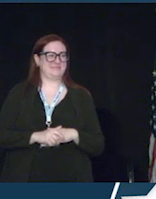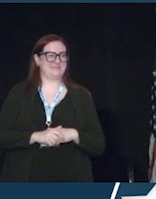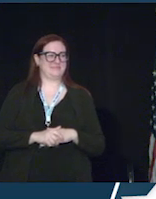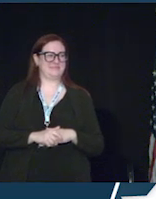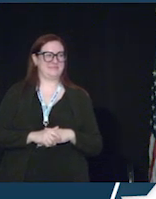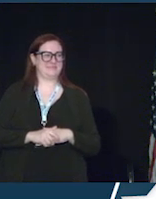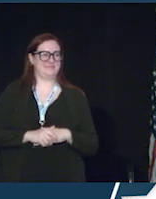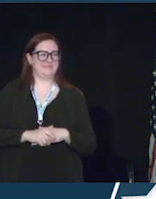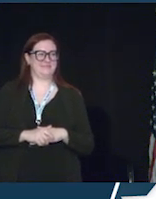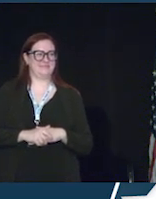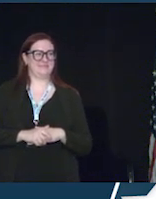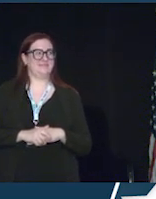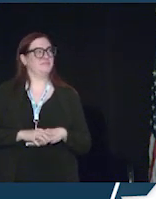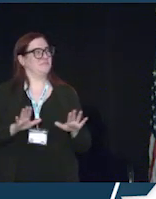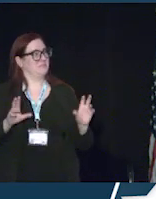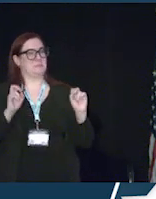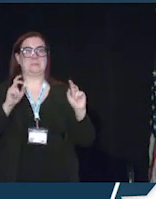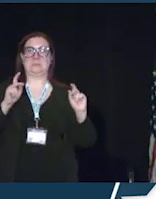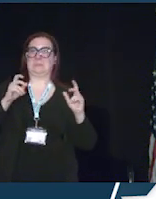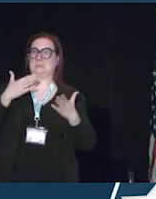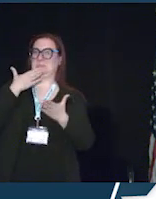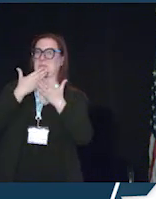Every day on TikTok.